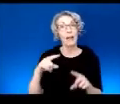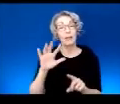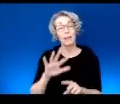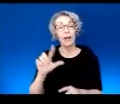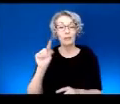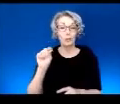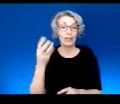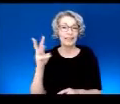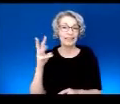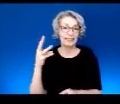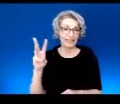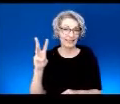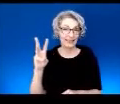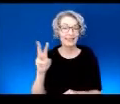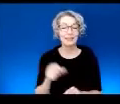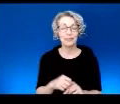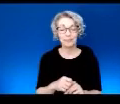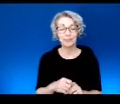2016.